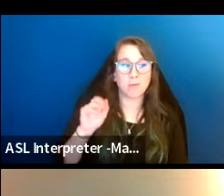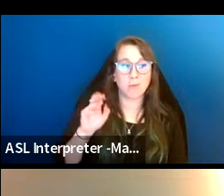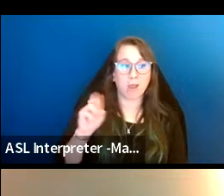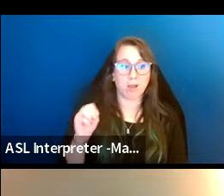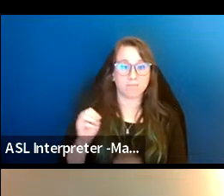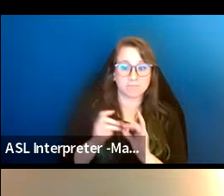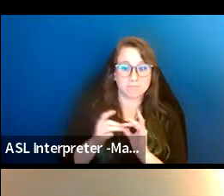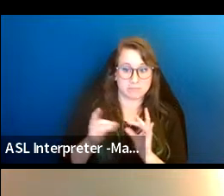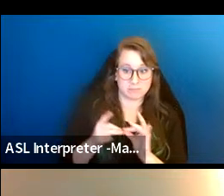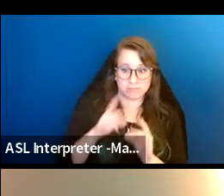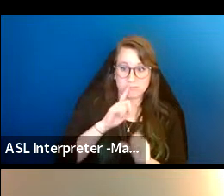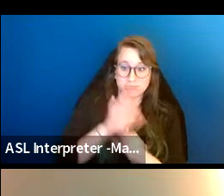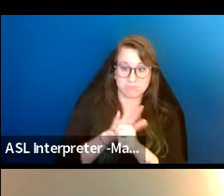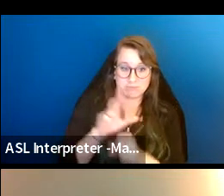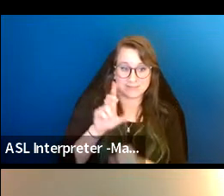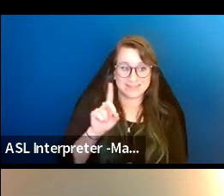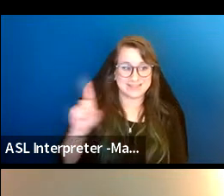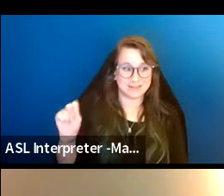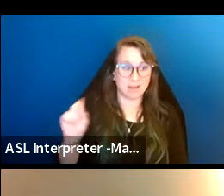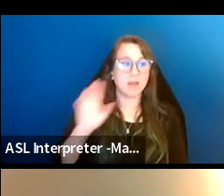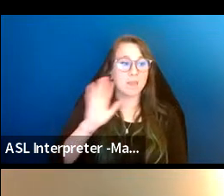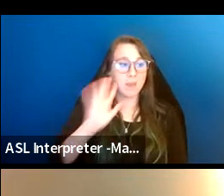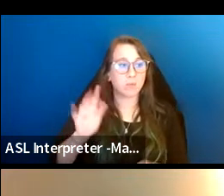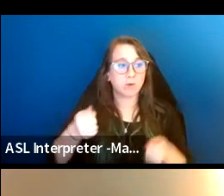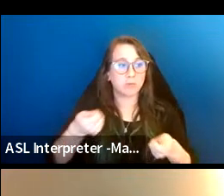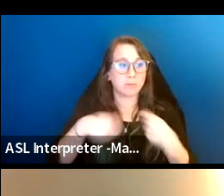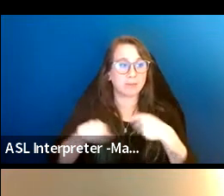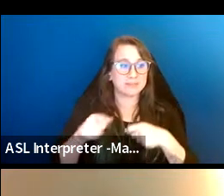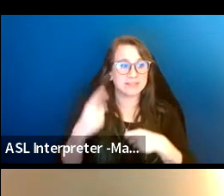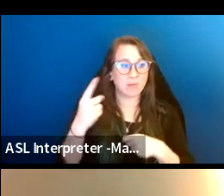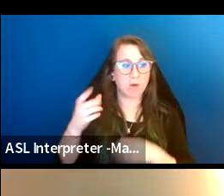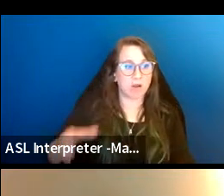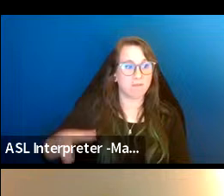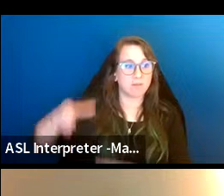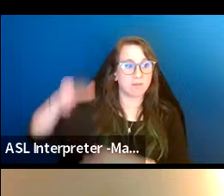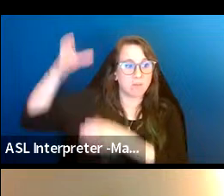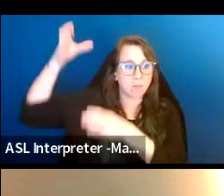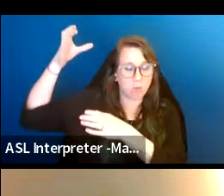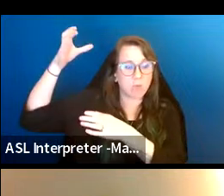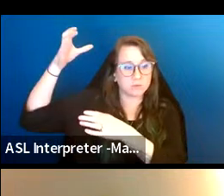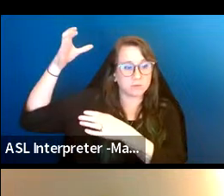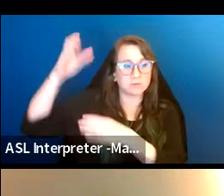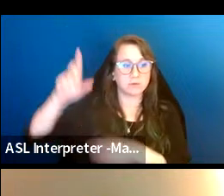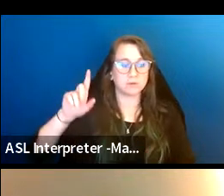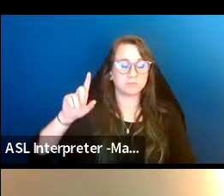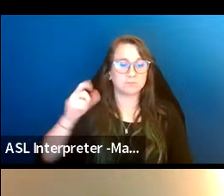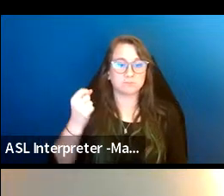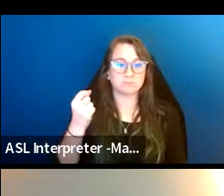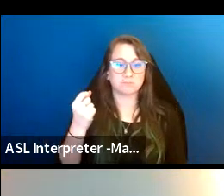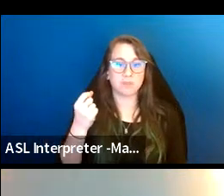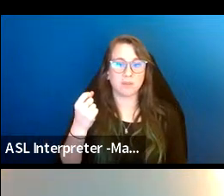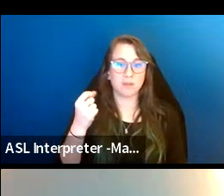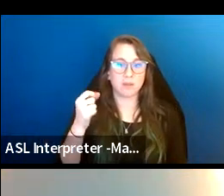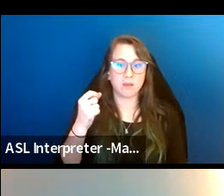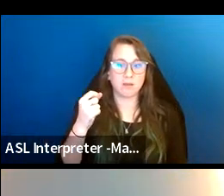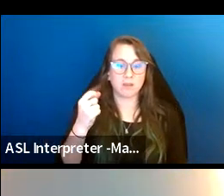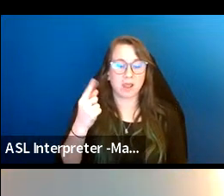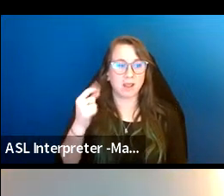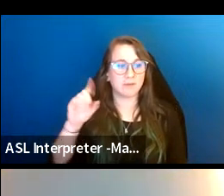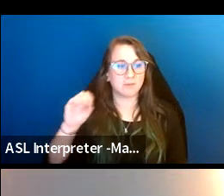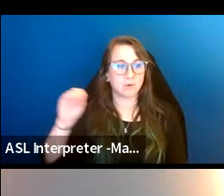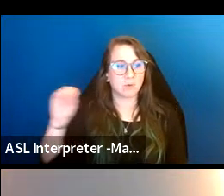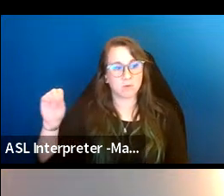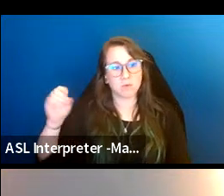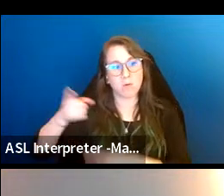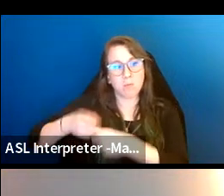with DDOT today that they will be replacing one of the poles in the 1100 block of ROM to accommodate the crime camera so